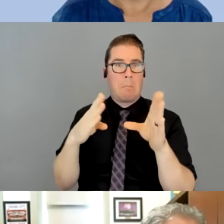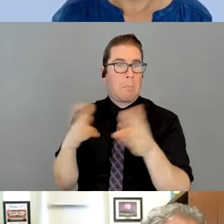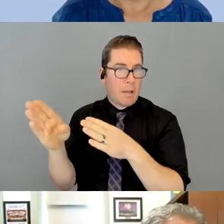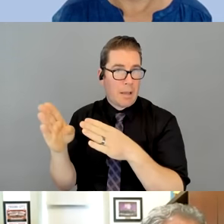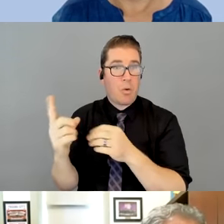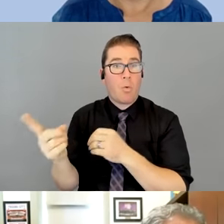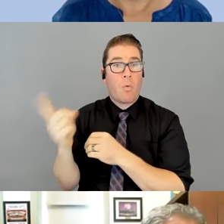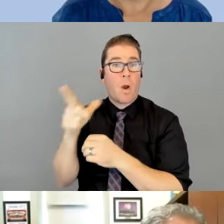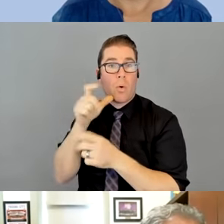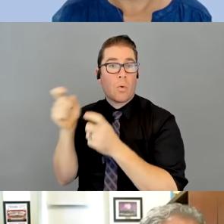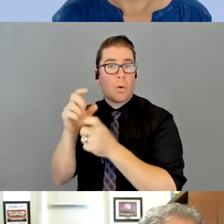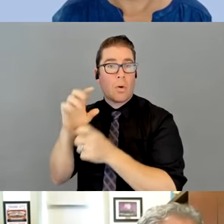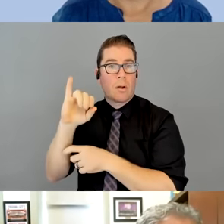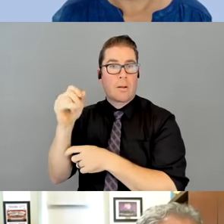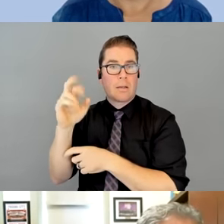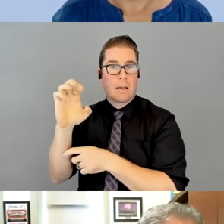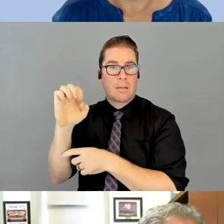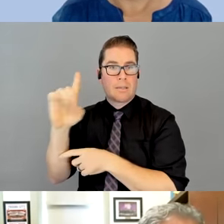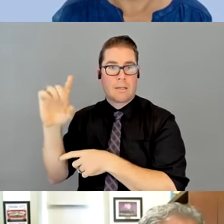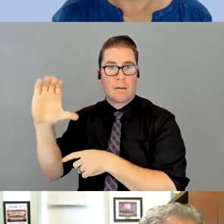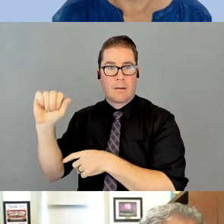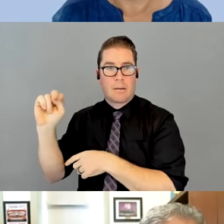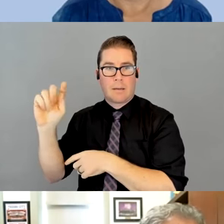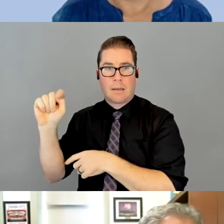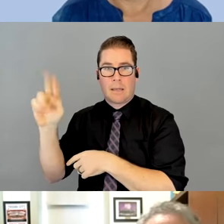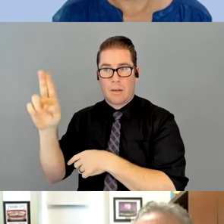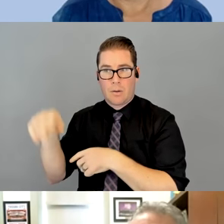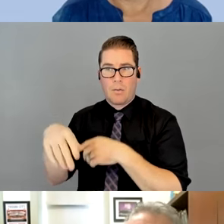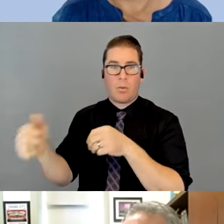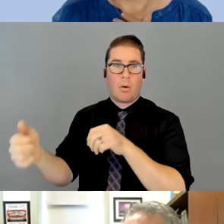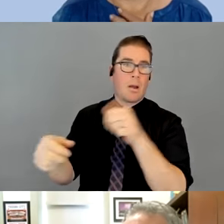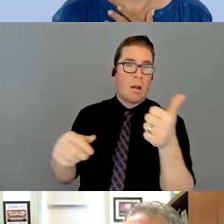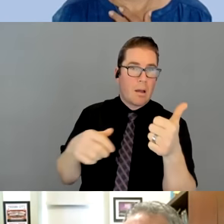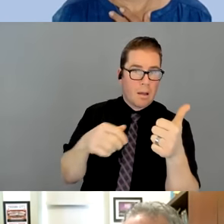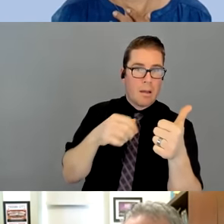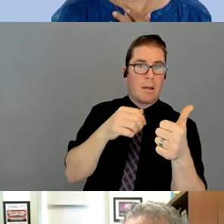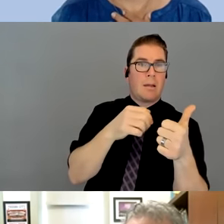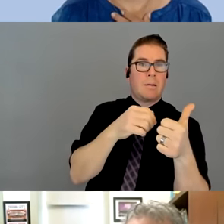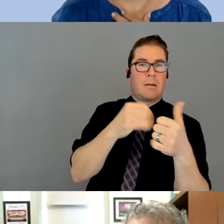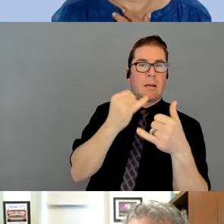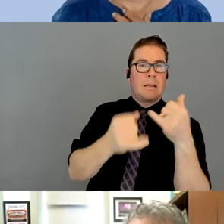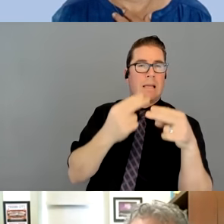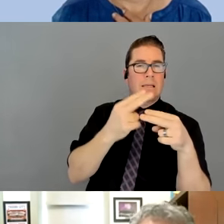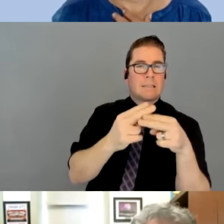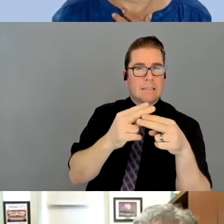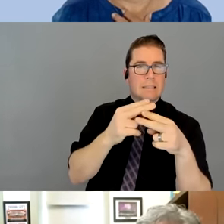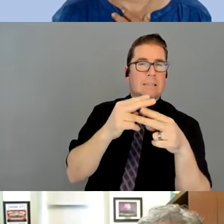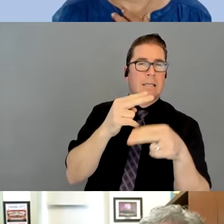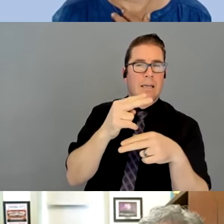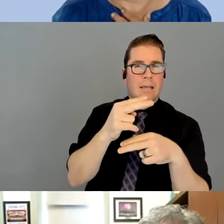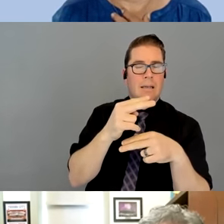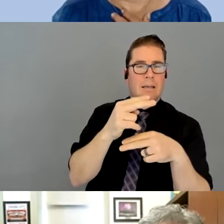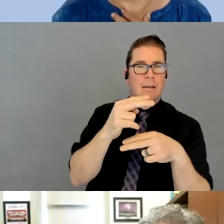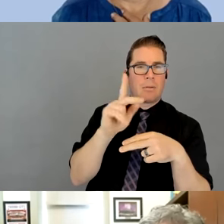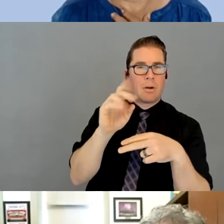Gerald Cantu and the other one by Mufaddal Akalani. We call him Mac. And